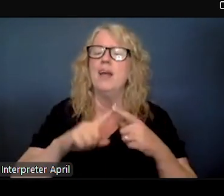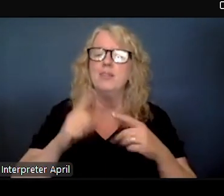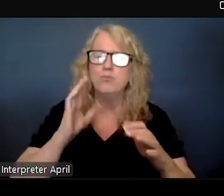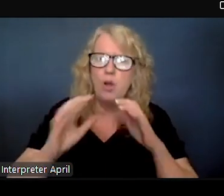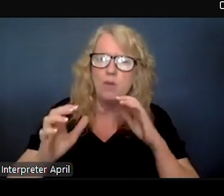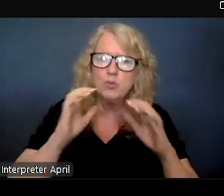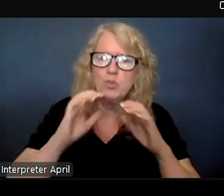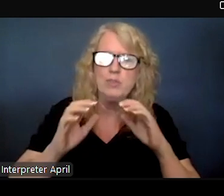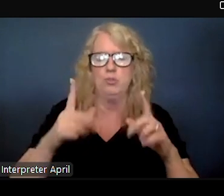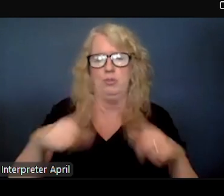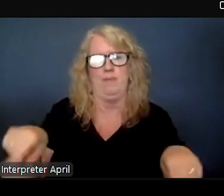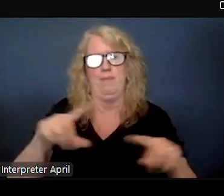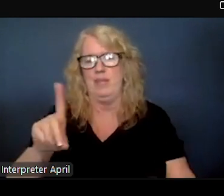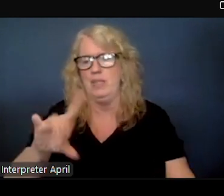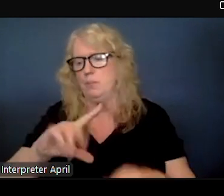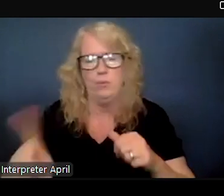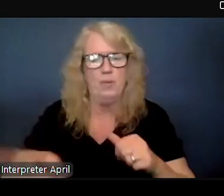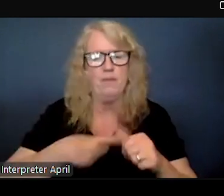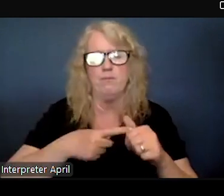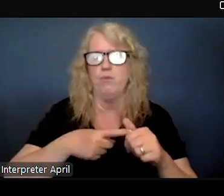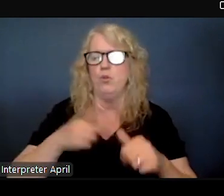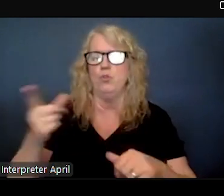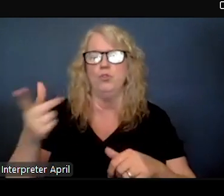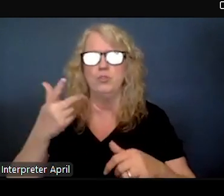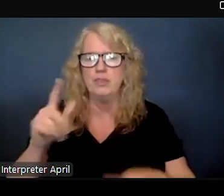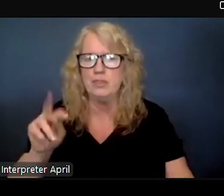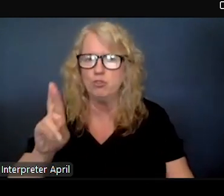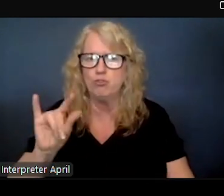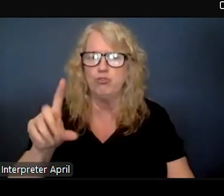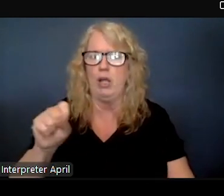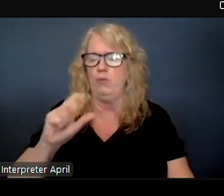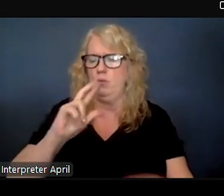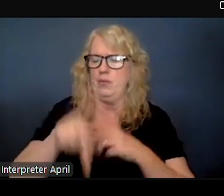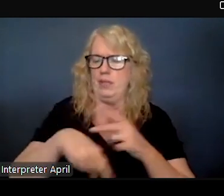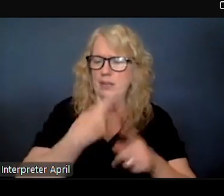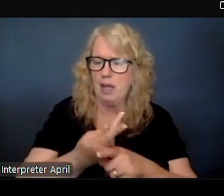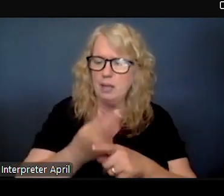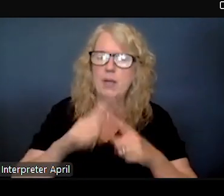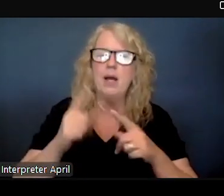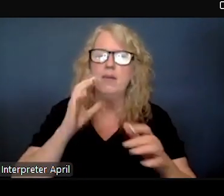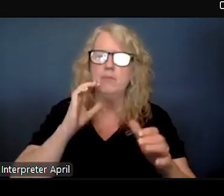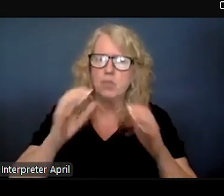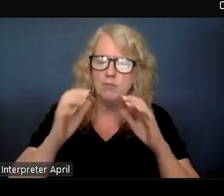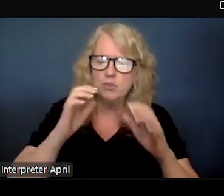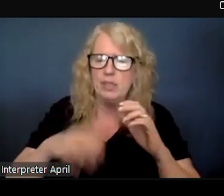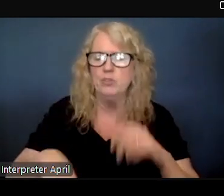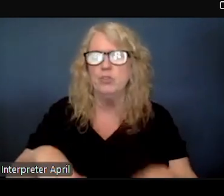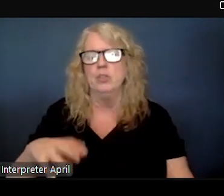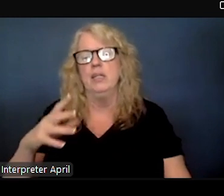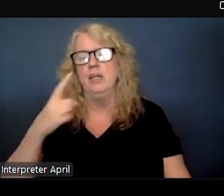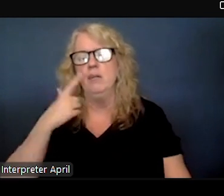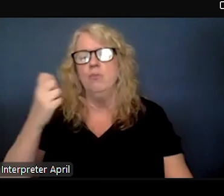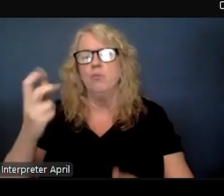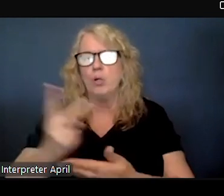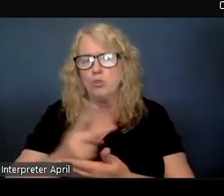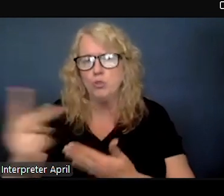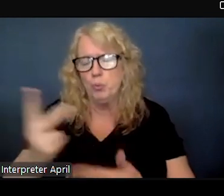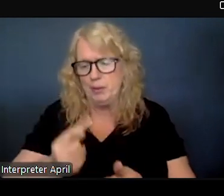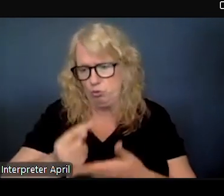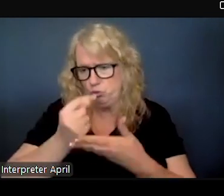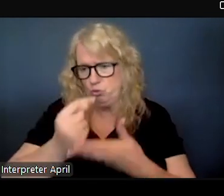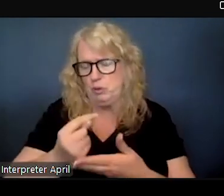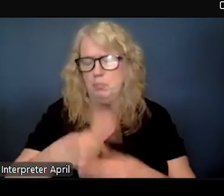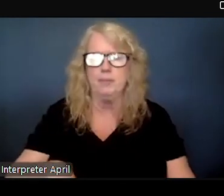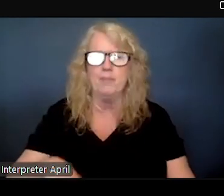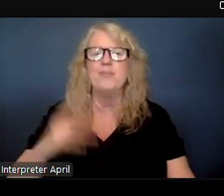bot. They did one of the first randomized clinical trials with a type of conversational chatbot in a 2-week treatment group